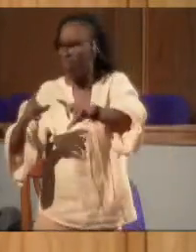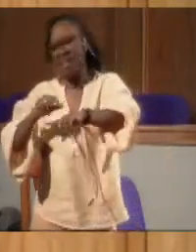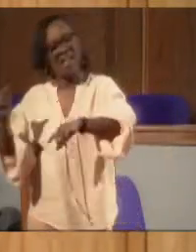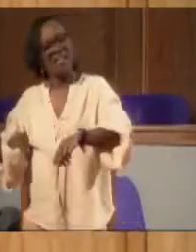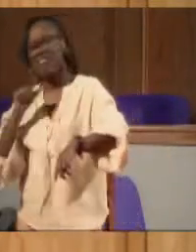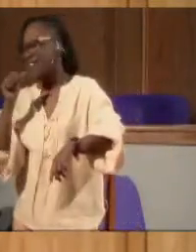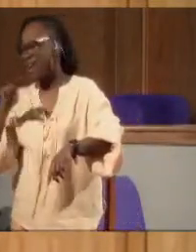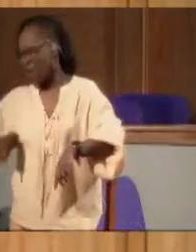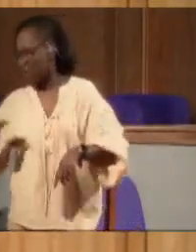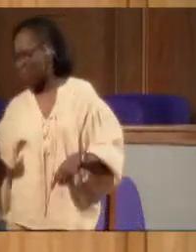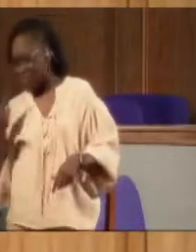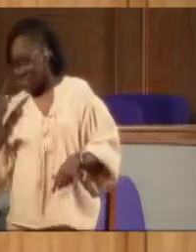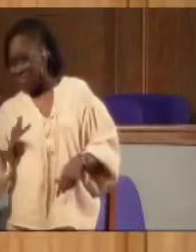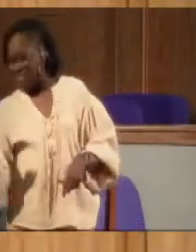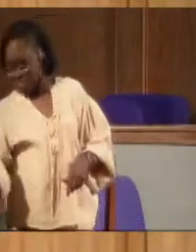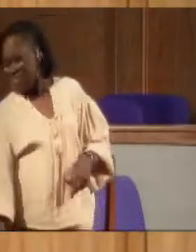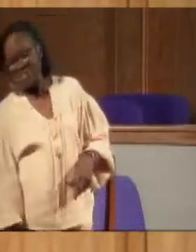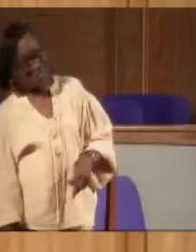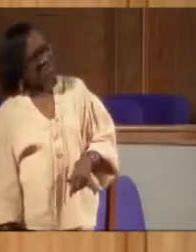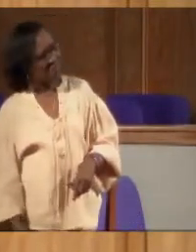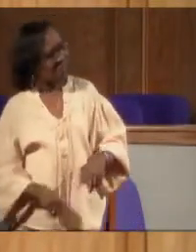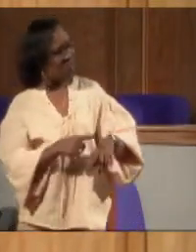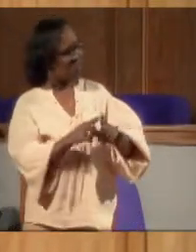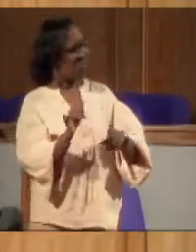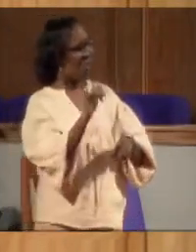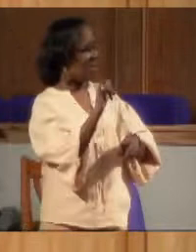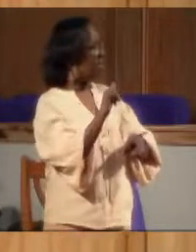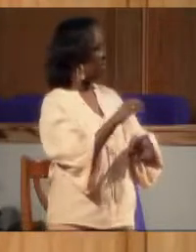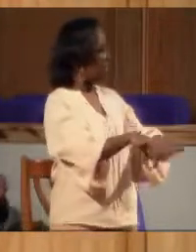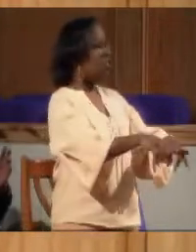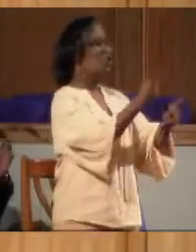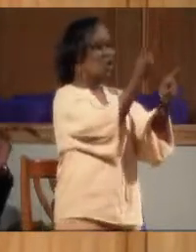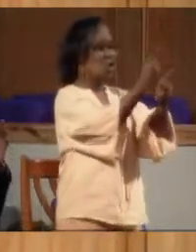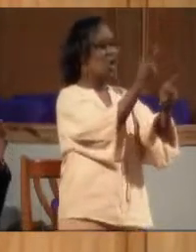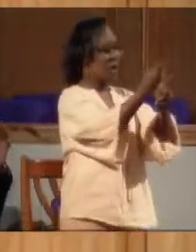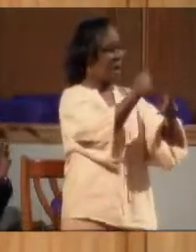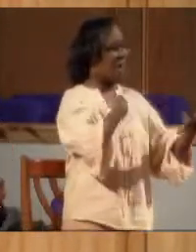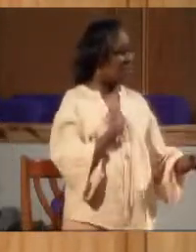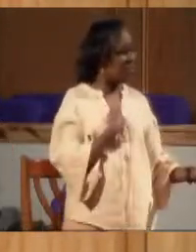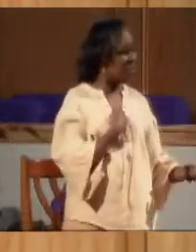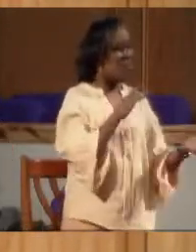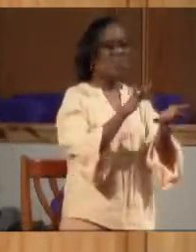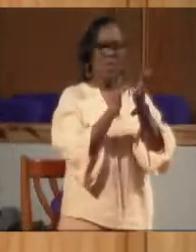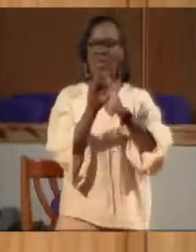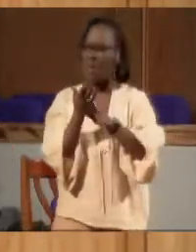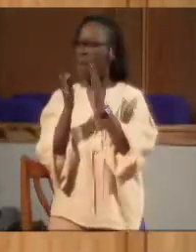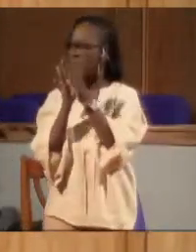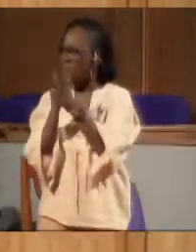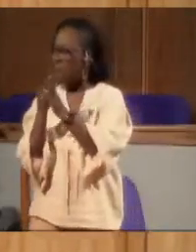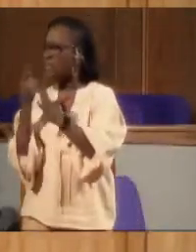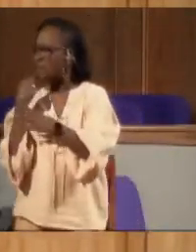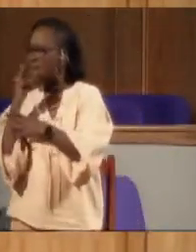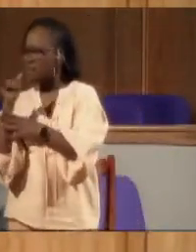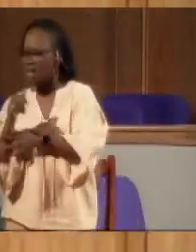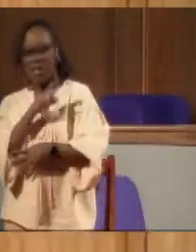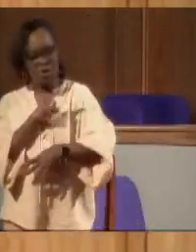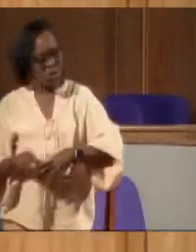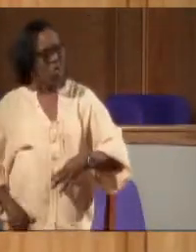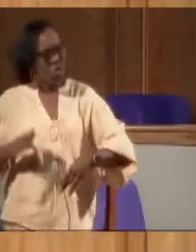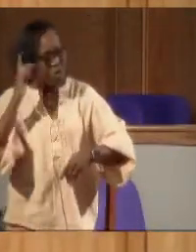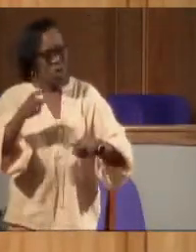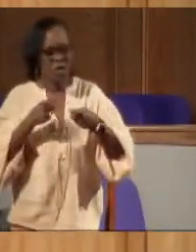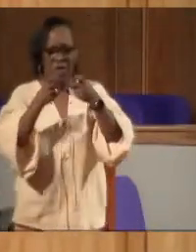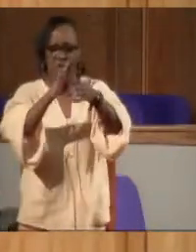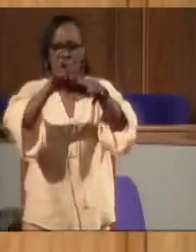did he see how jacked up I was, but he also took care of me. The Bible says that the Lord will provide all of your